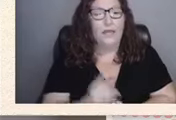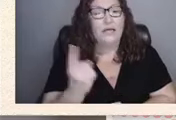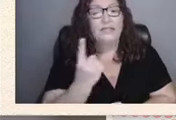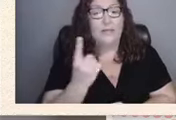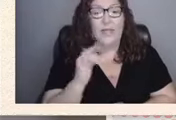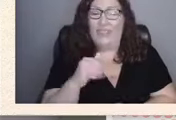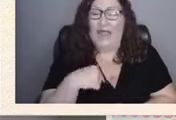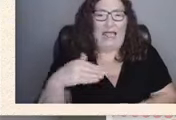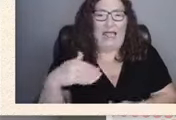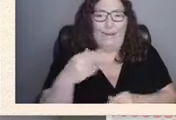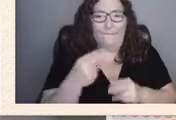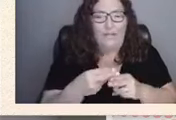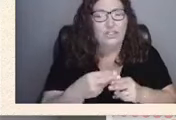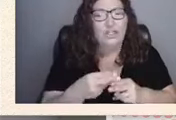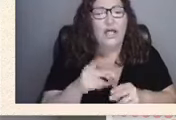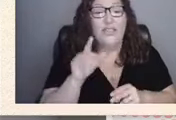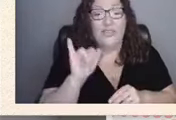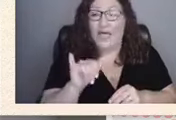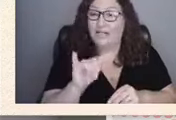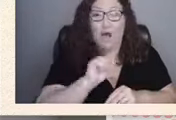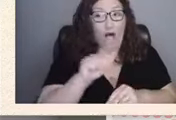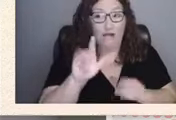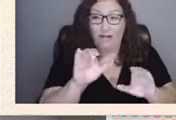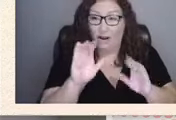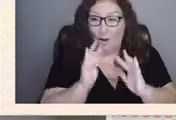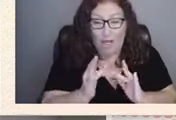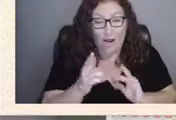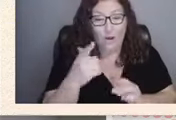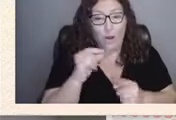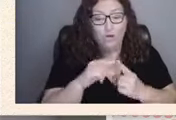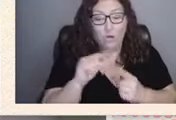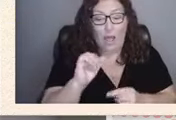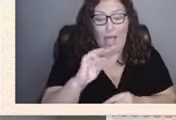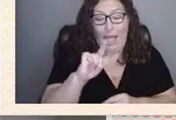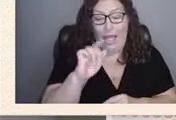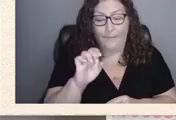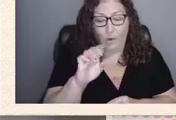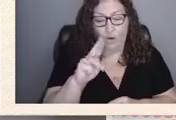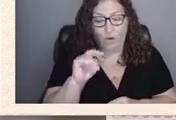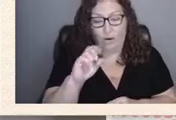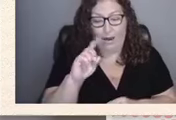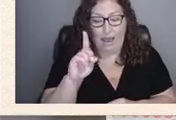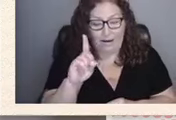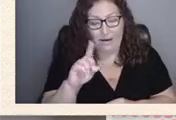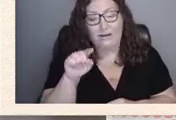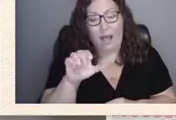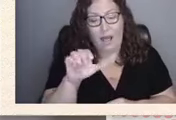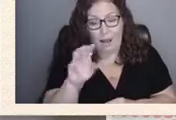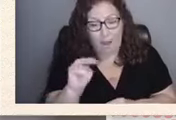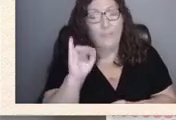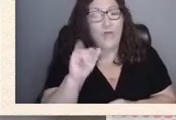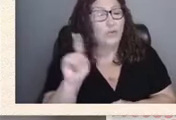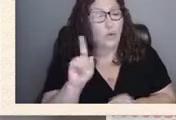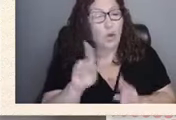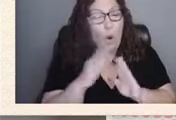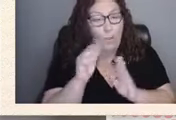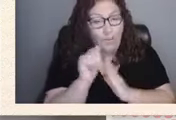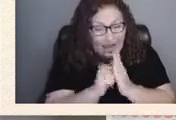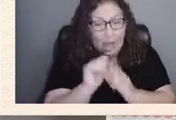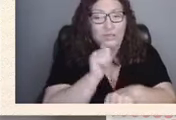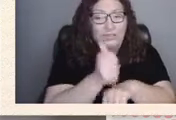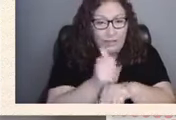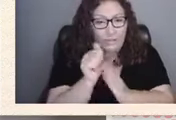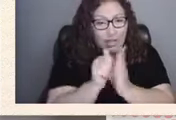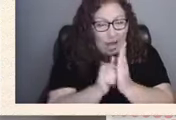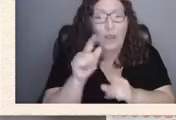is this is done all online. So you go to ableunited.com. That's where you would open the account, establish the account, and then manage